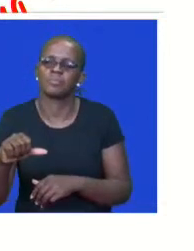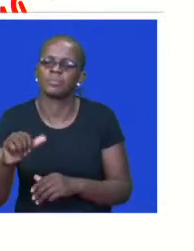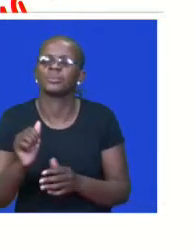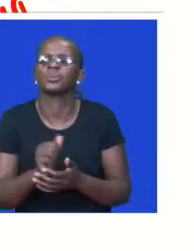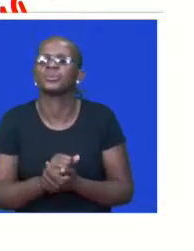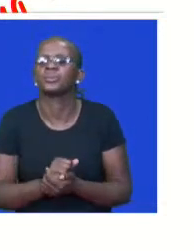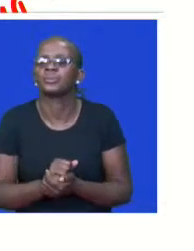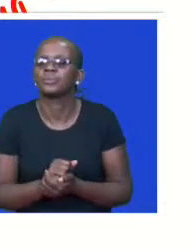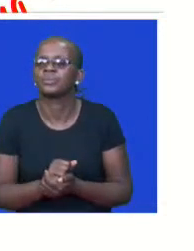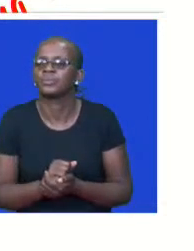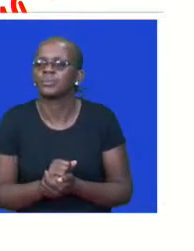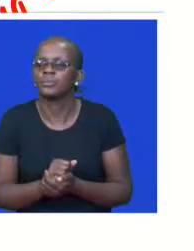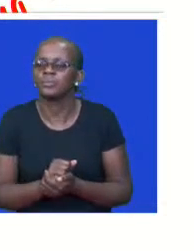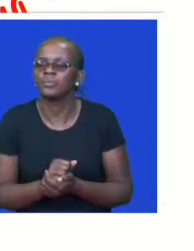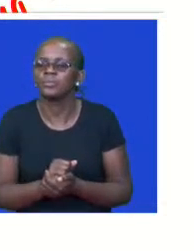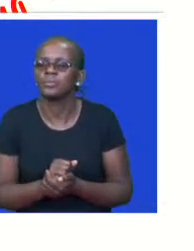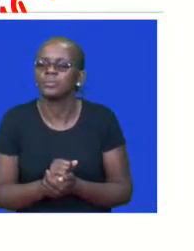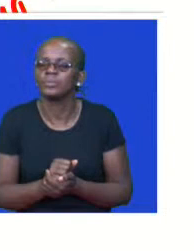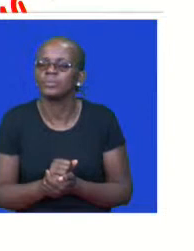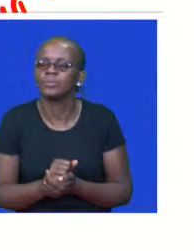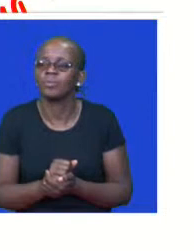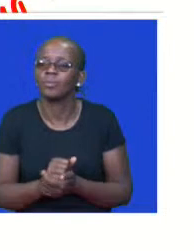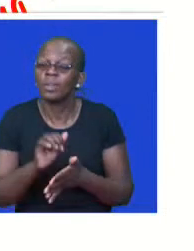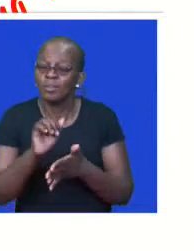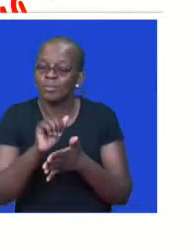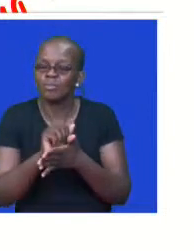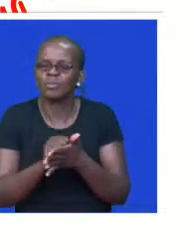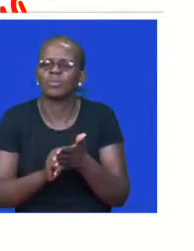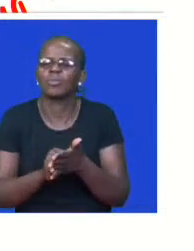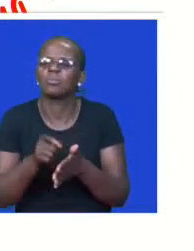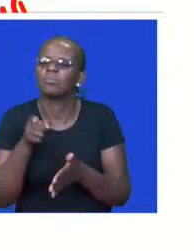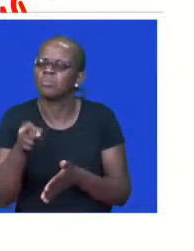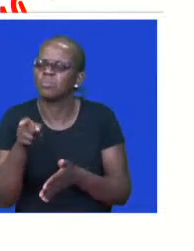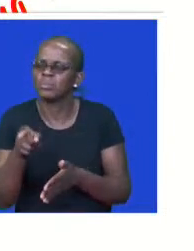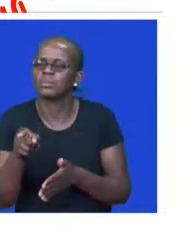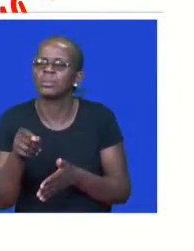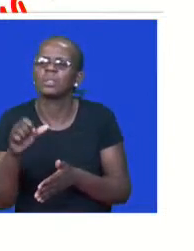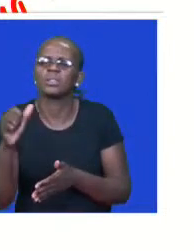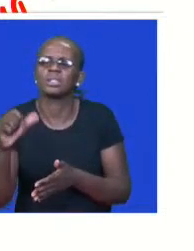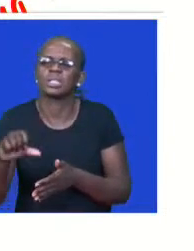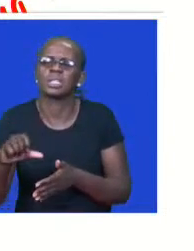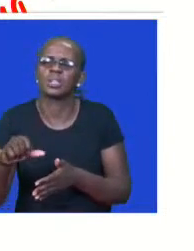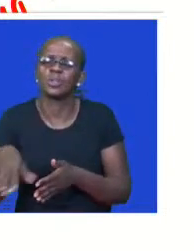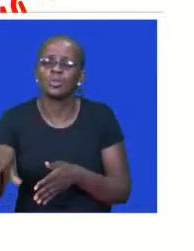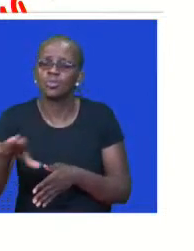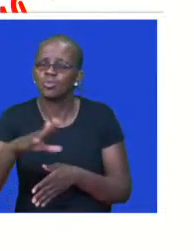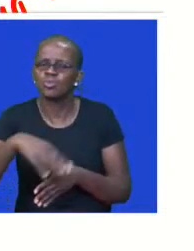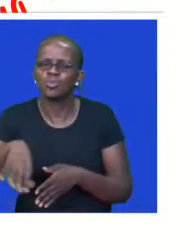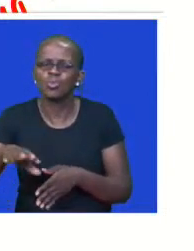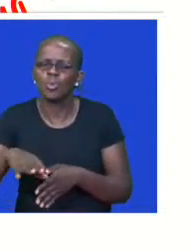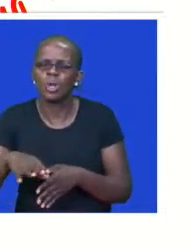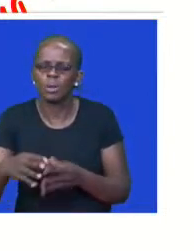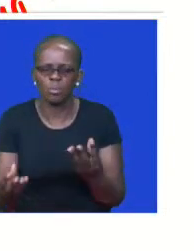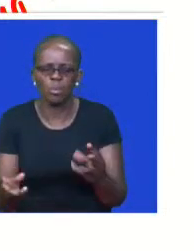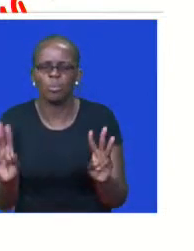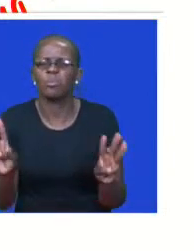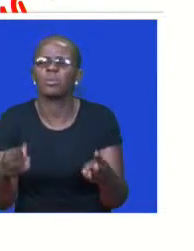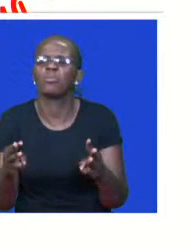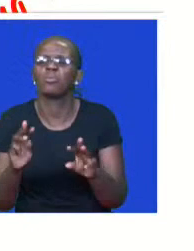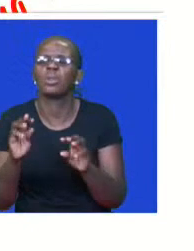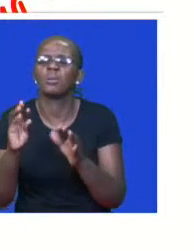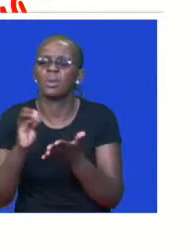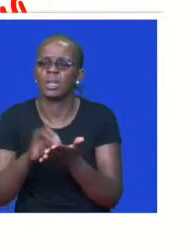dear Lena. And from that sin, unfortunately, was inherited by all of us, dear Lena. So let us